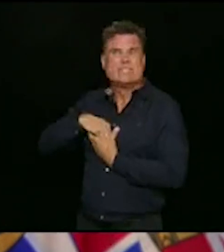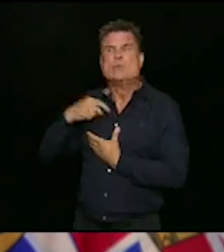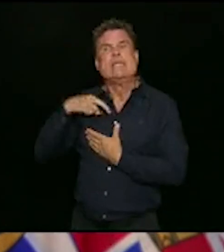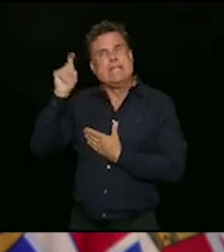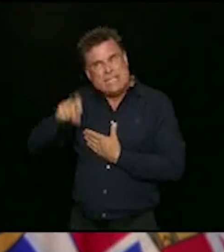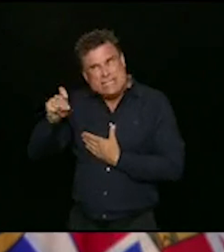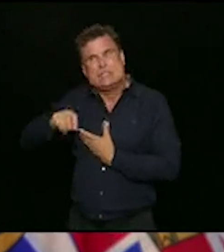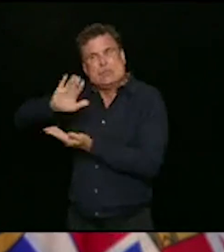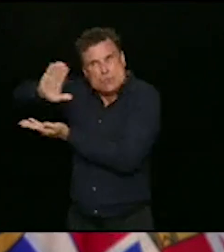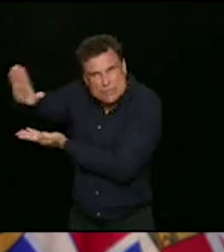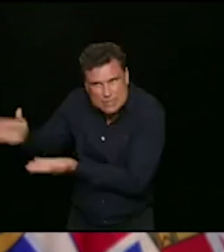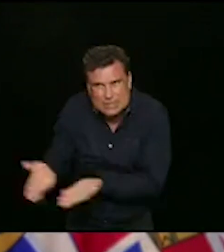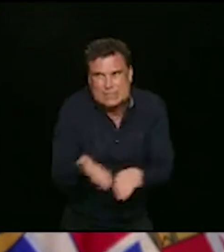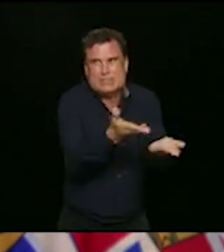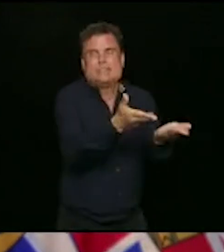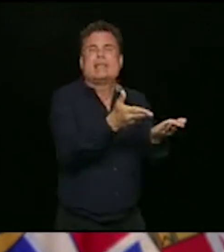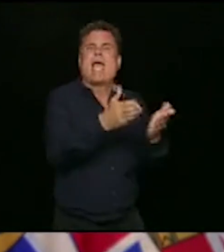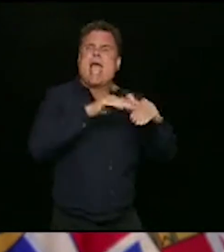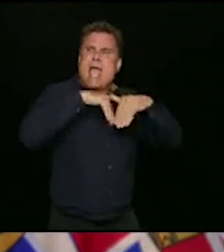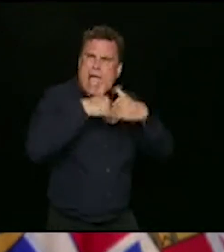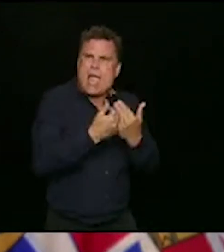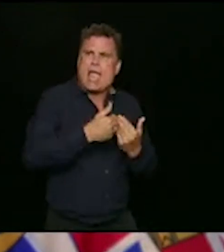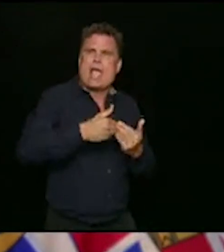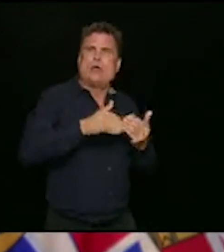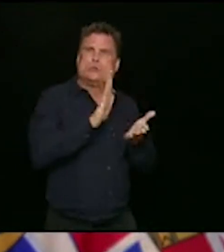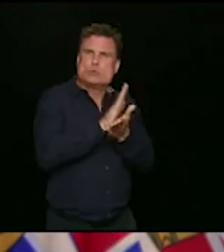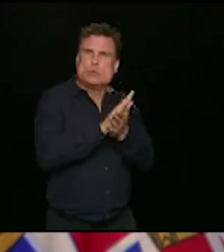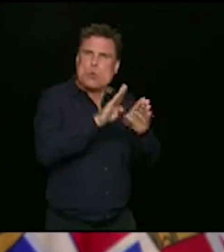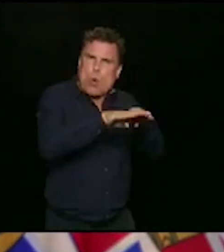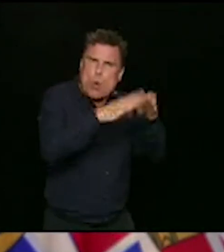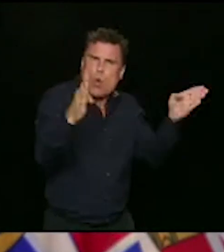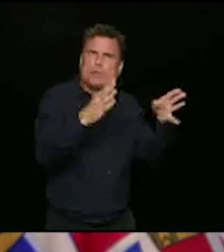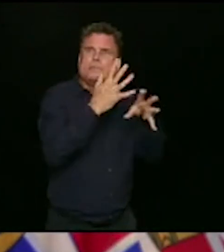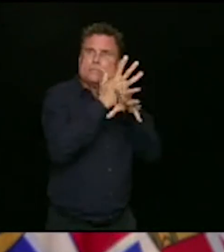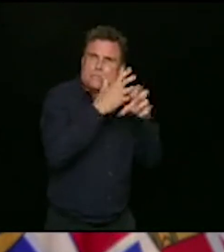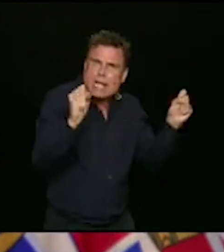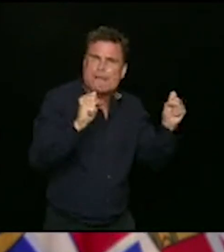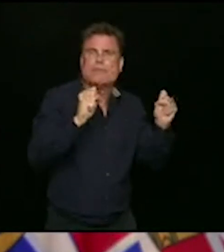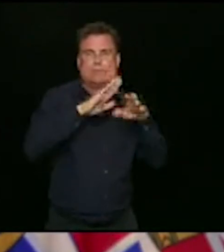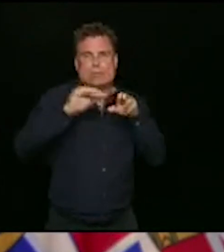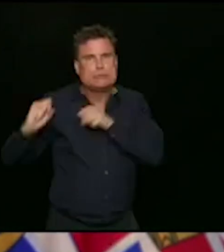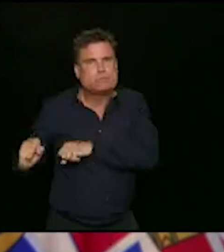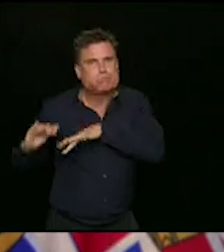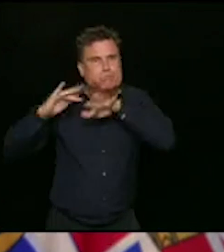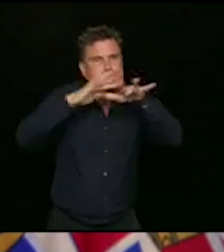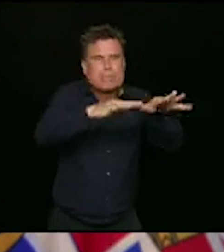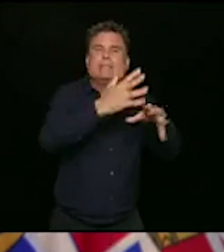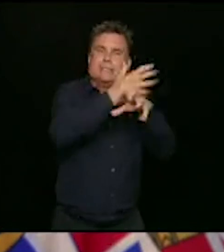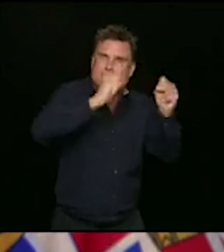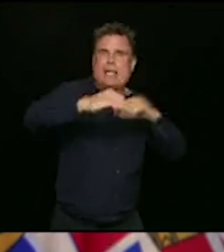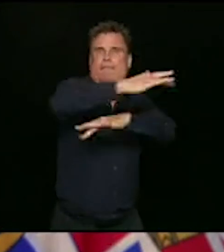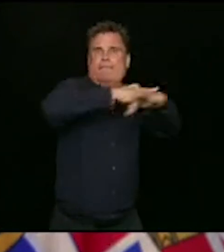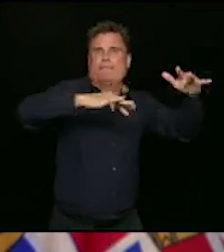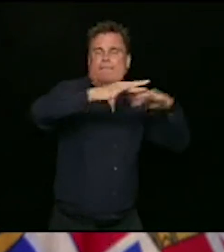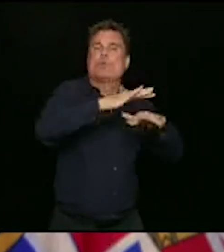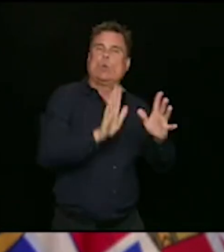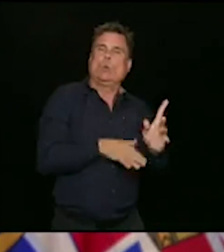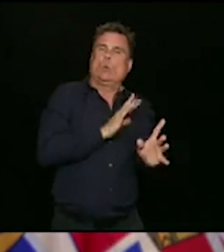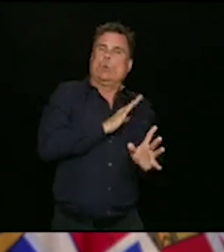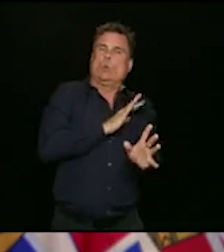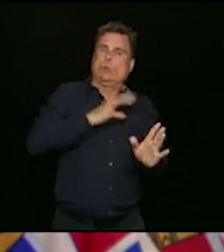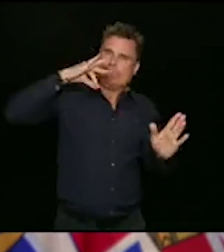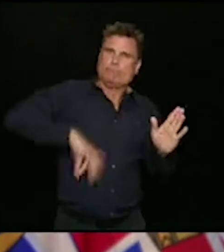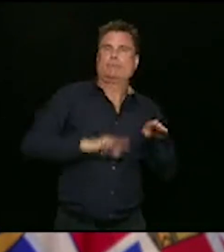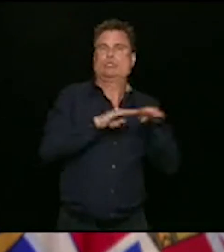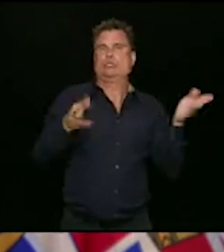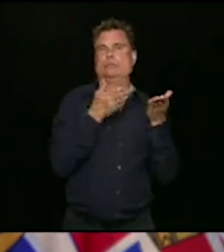school, despite having a pandemic. And we've done this before, and we can get through this, and we will be working together to make sure that we have the things